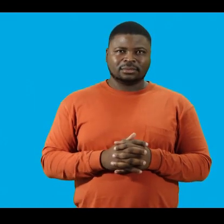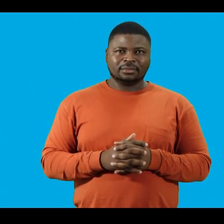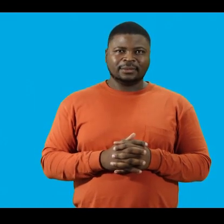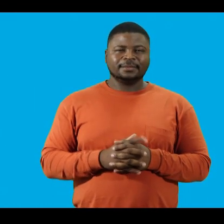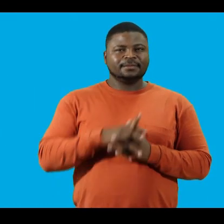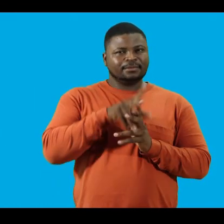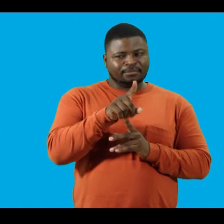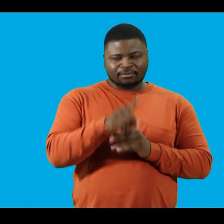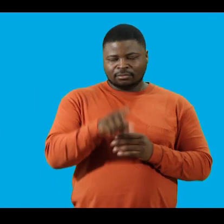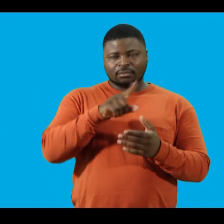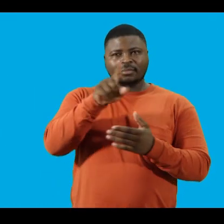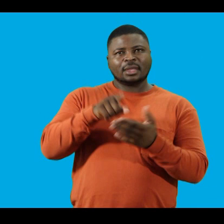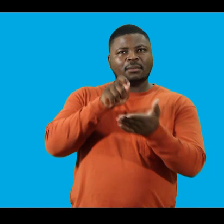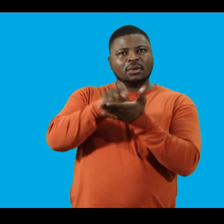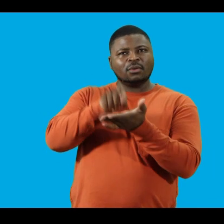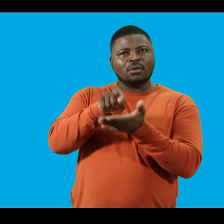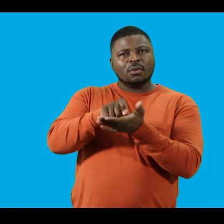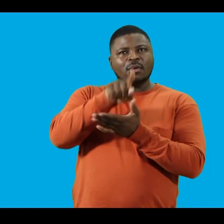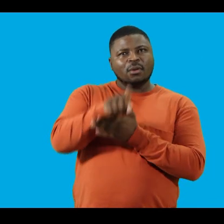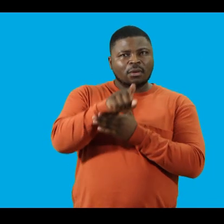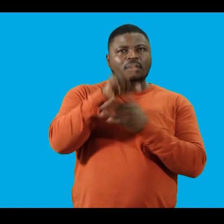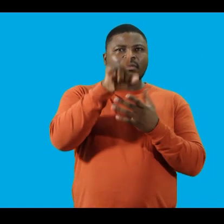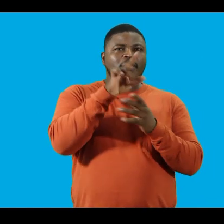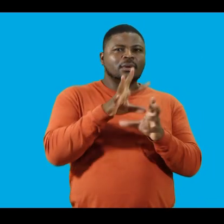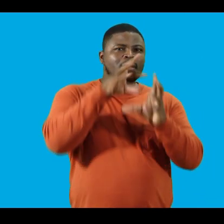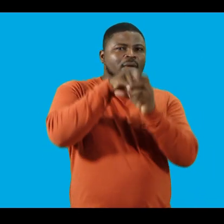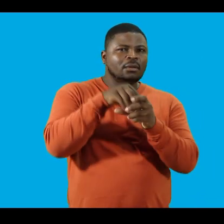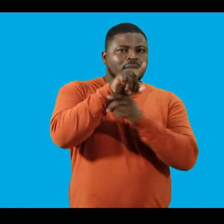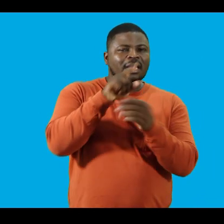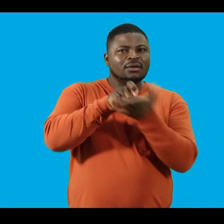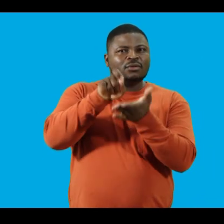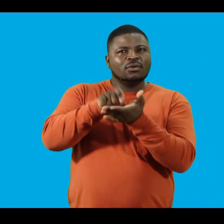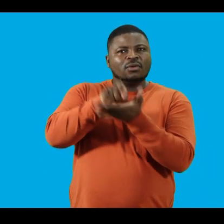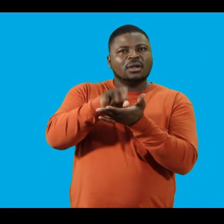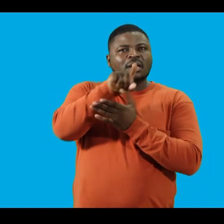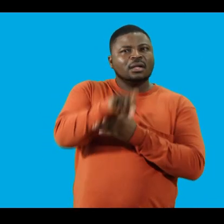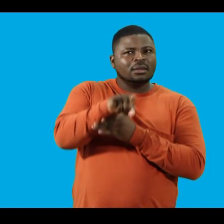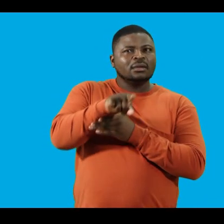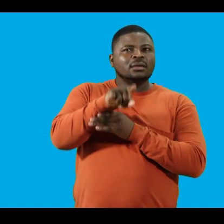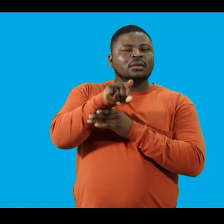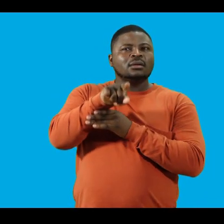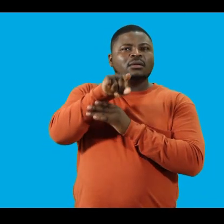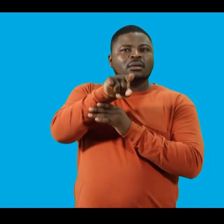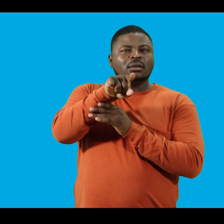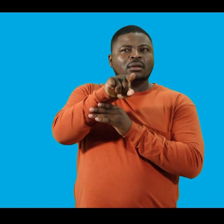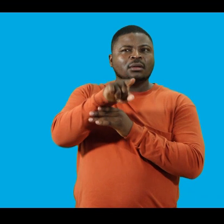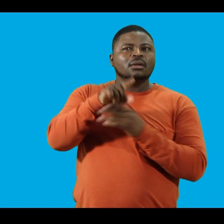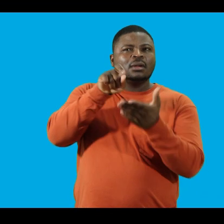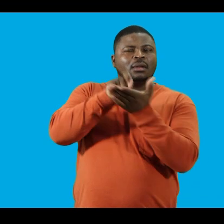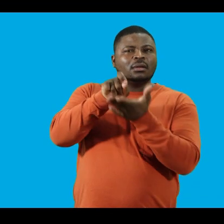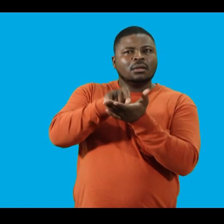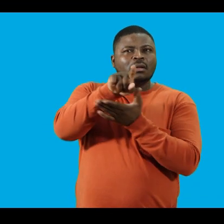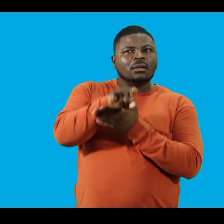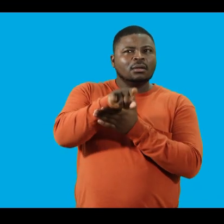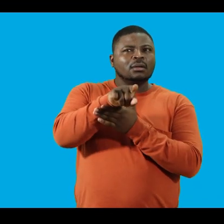Write down her occupation. Now write down just means go into the